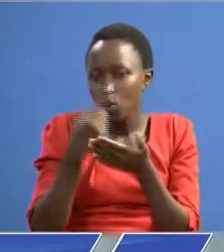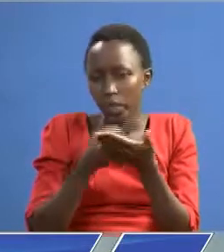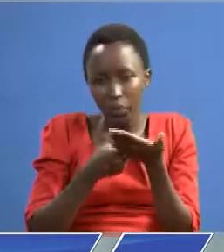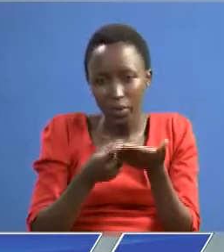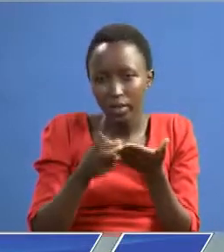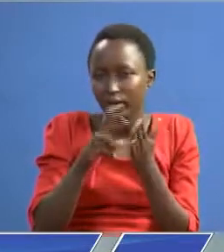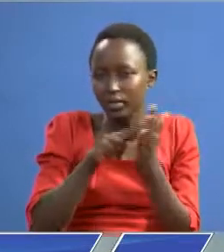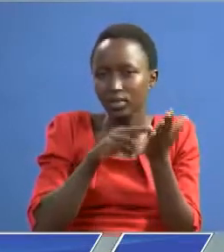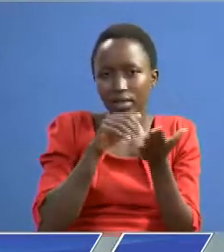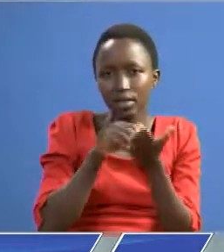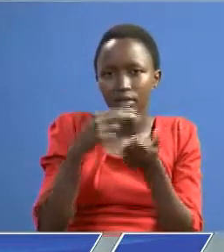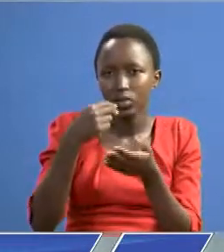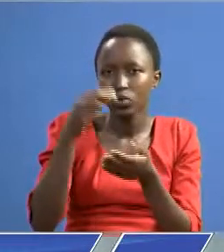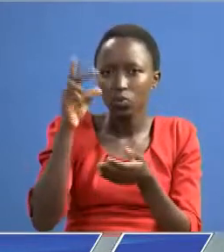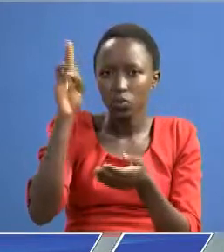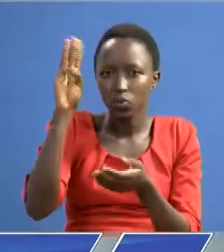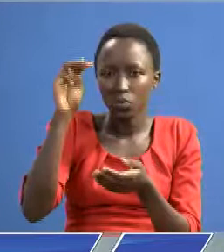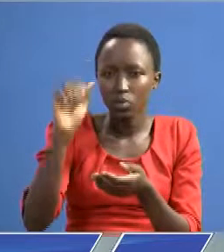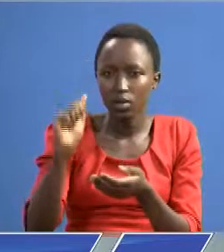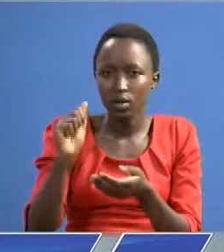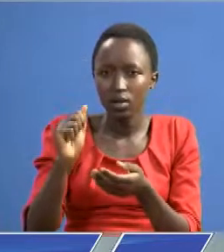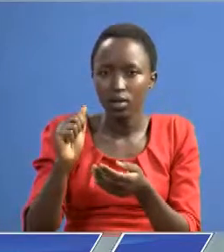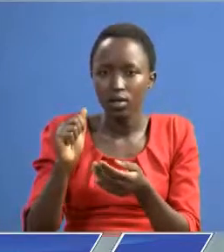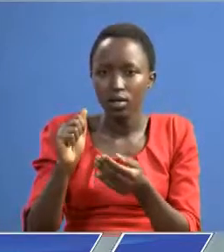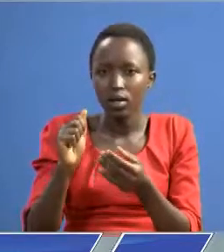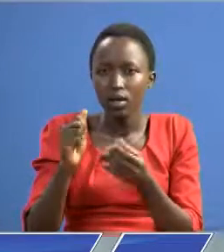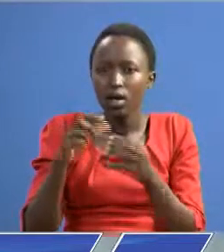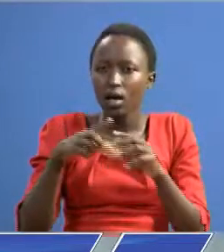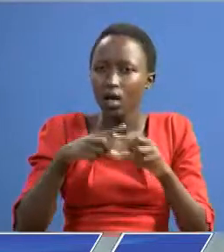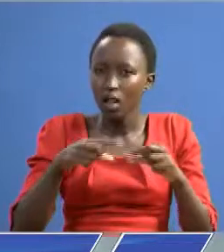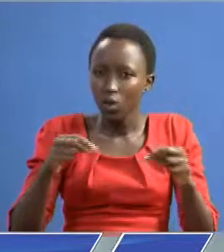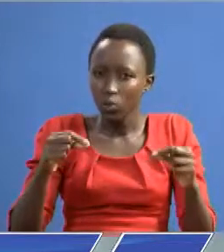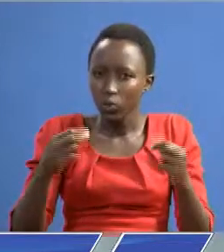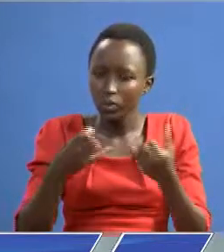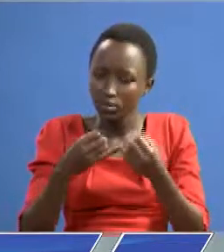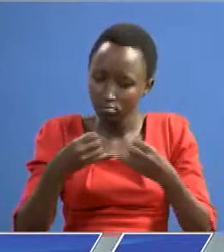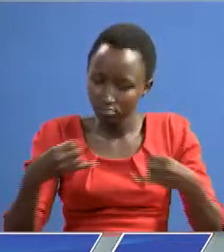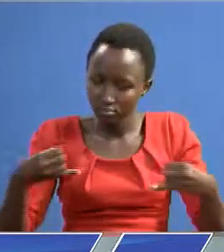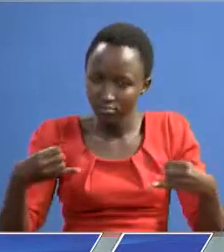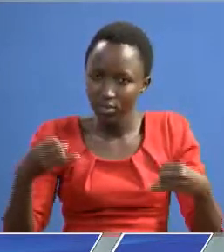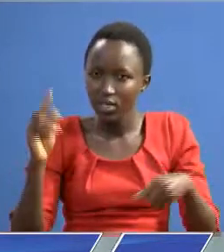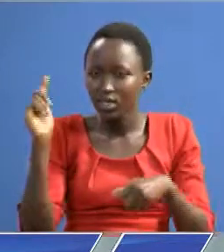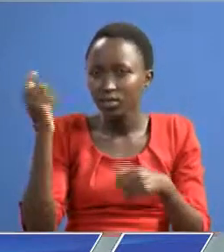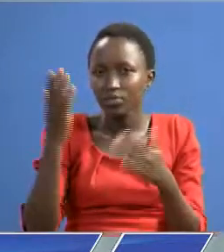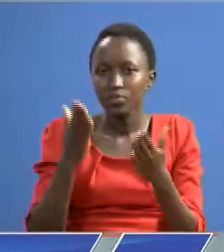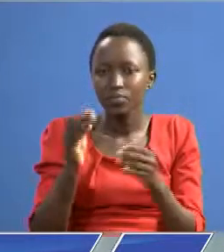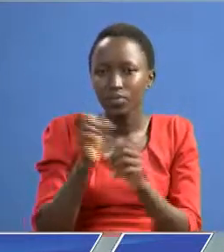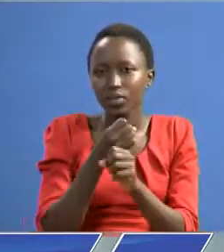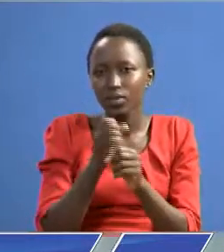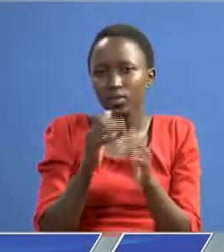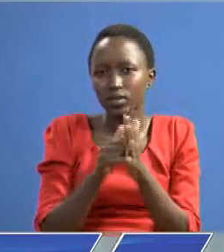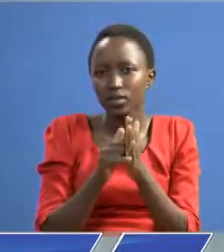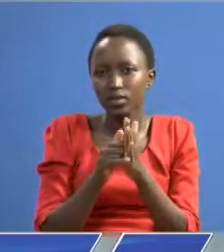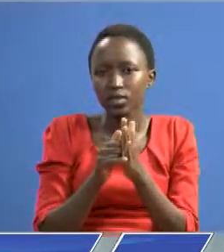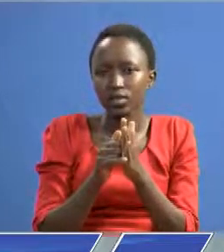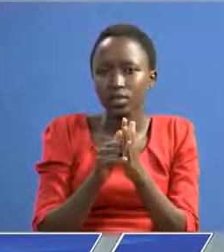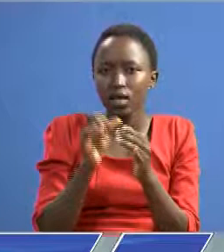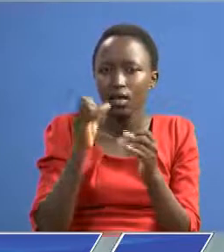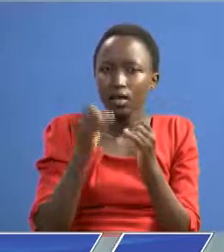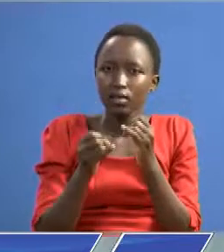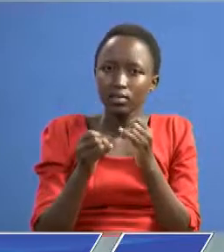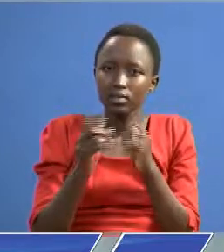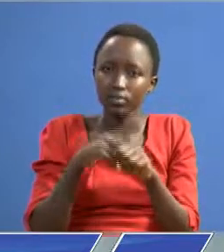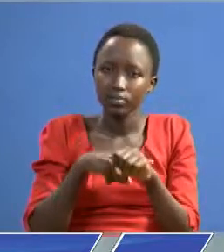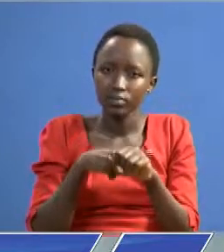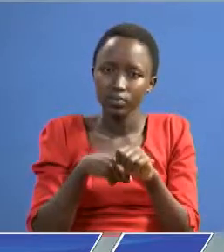to register for the Huduma number. So the long queues witnessed countrywide on Friday, as Kenyans made rest against the last